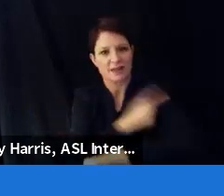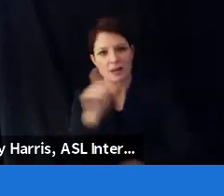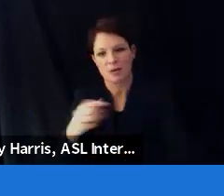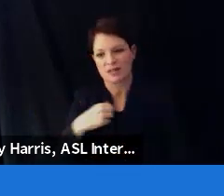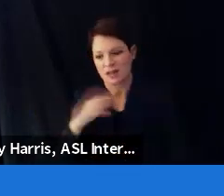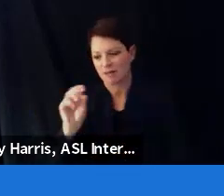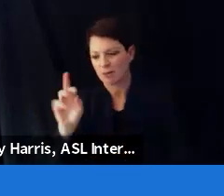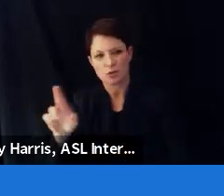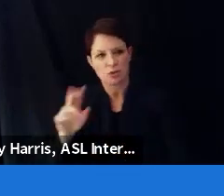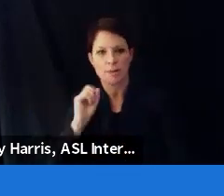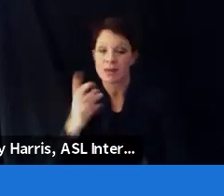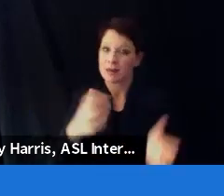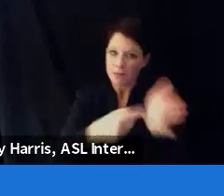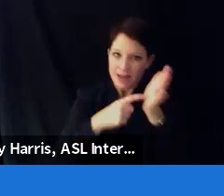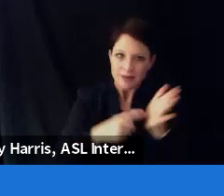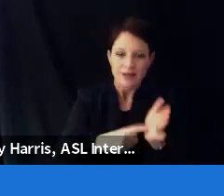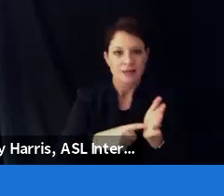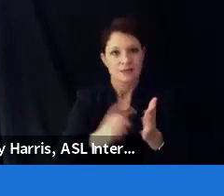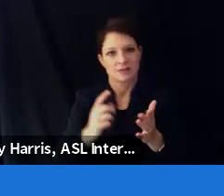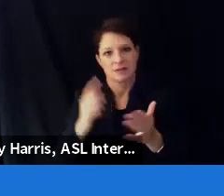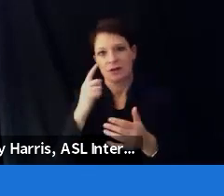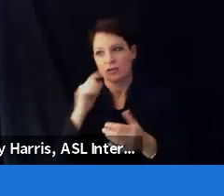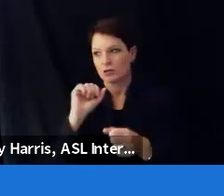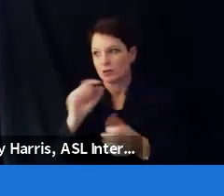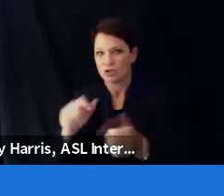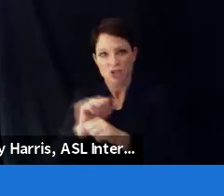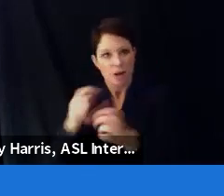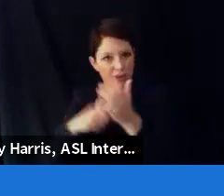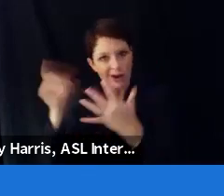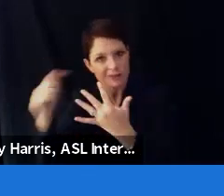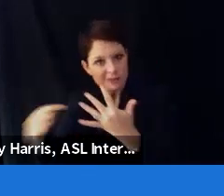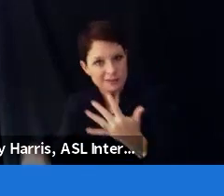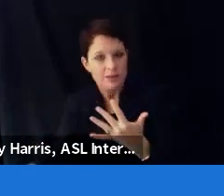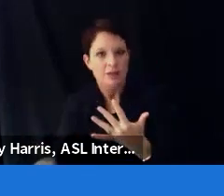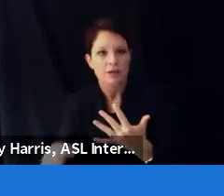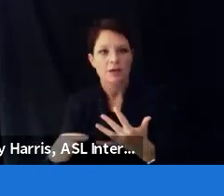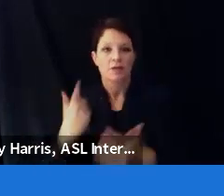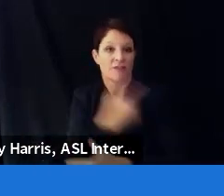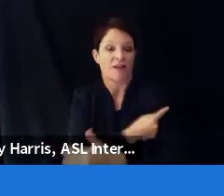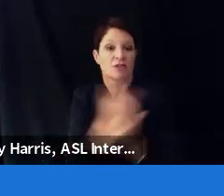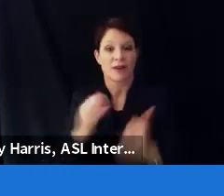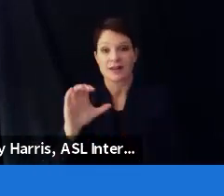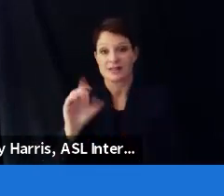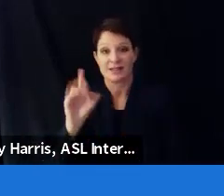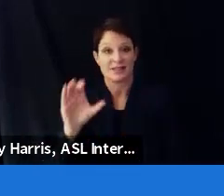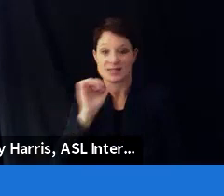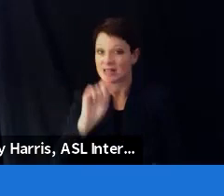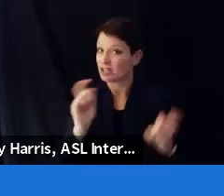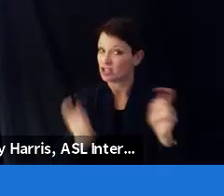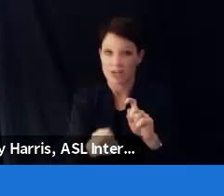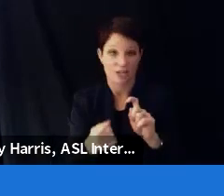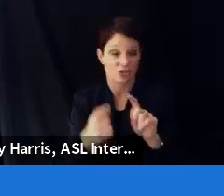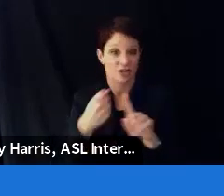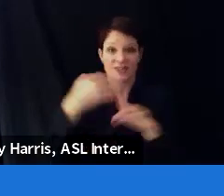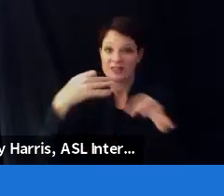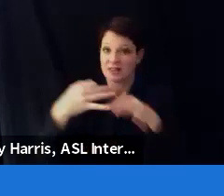mandates, a lot of requirements for employment of vaccination. Right now, the CDC hasn't changed its definition of